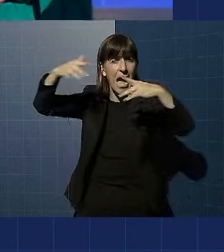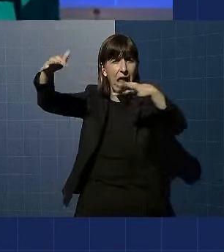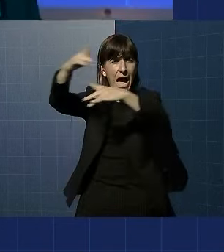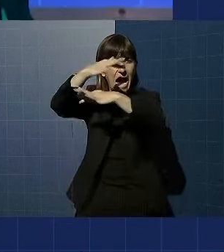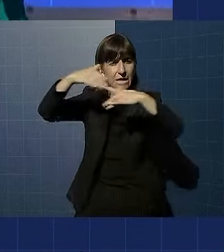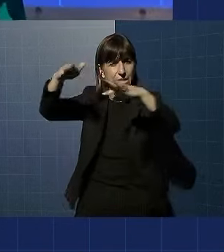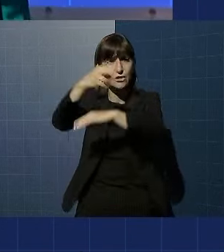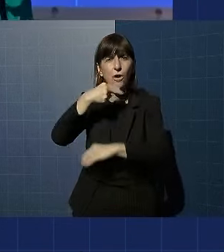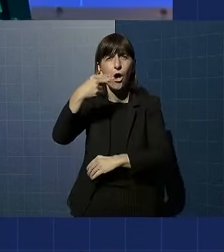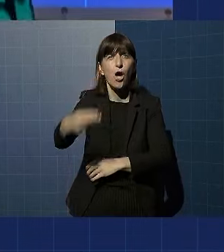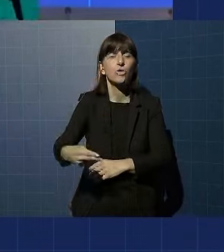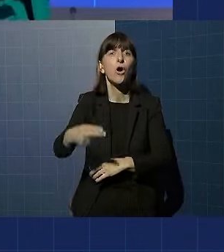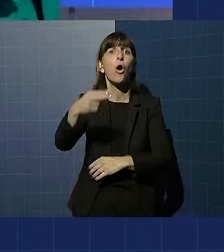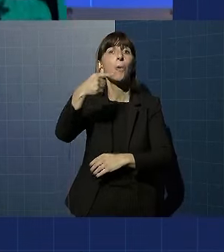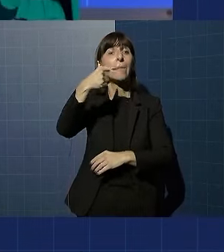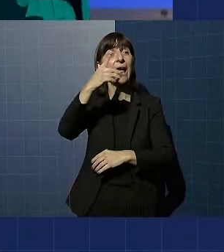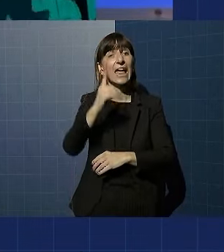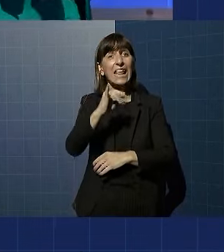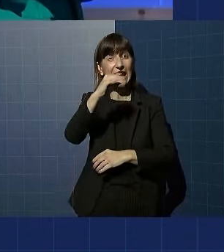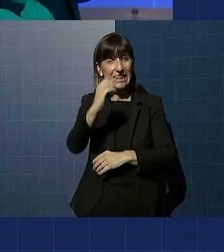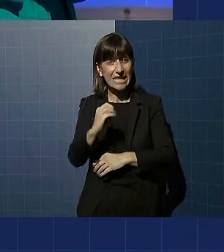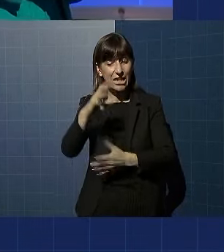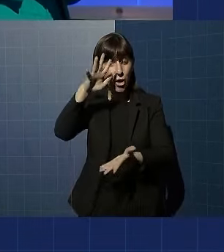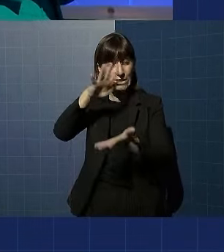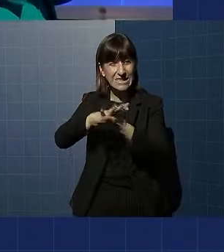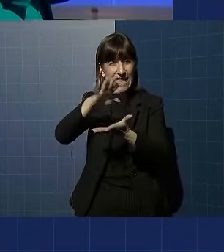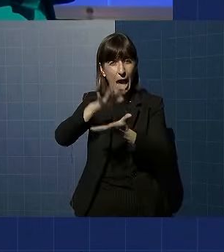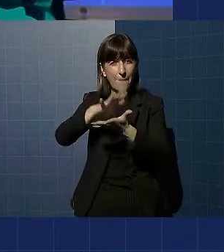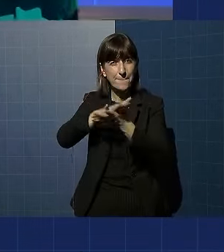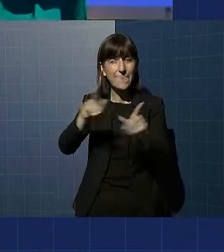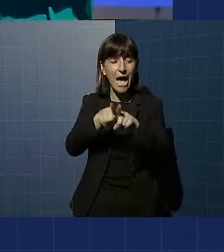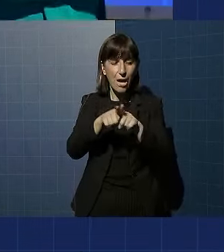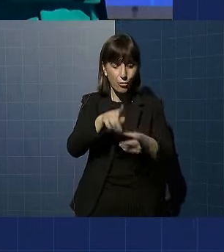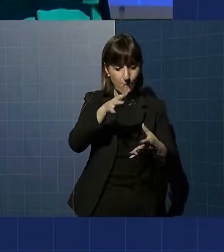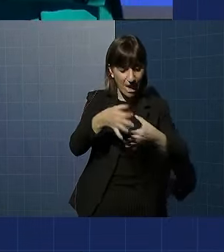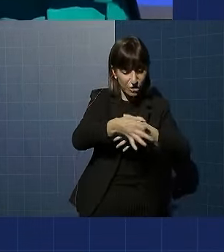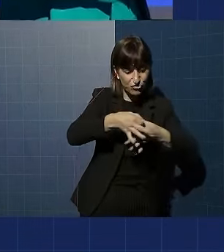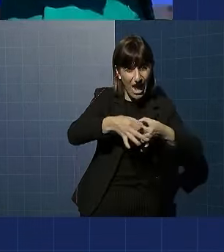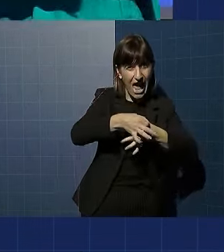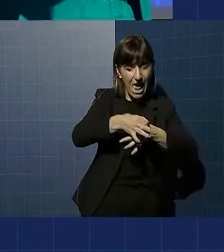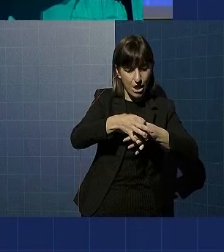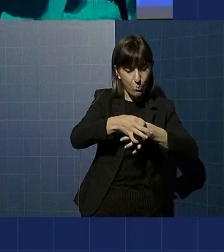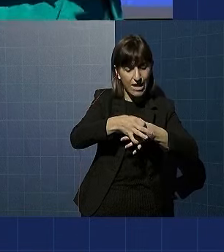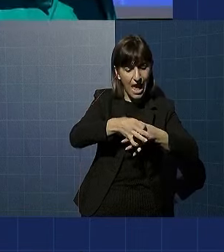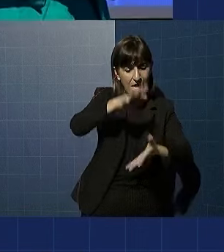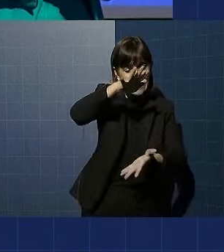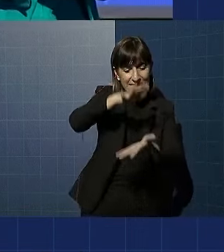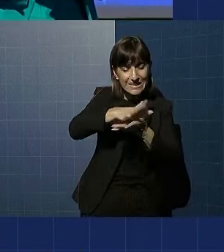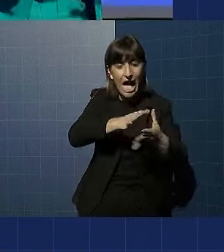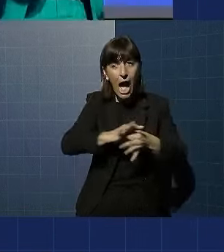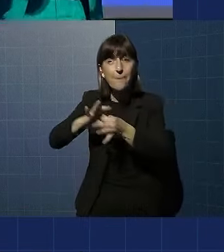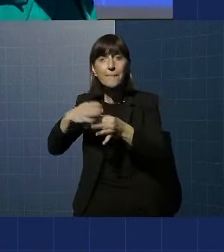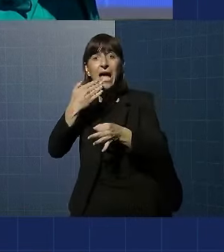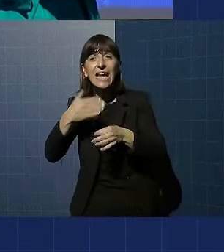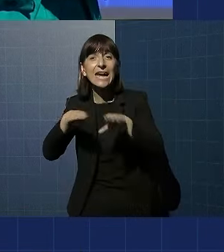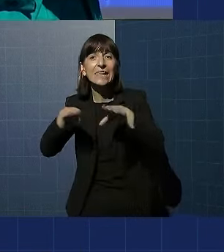printer. It's something that you might have heard already here on Earth, but we can also do it, or we're trying to do it now in